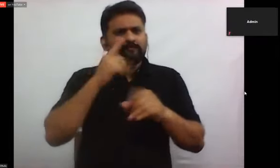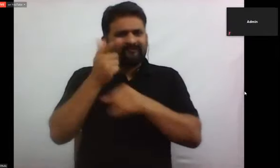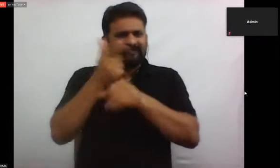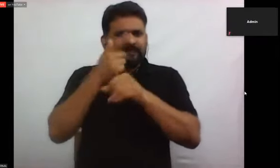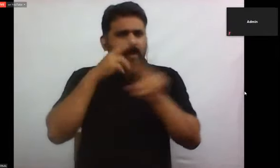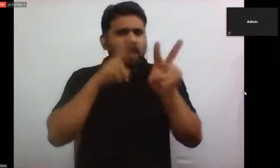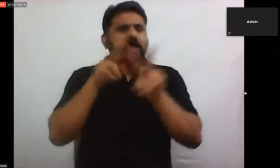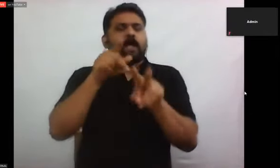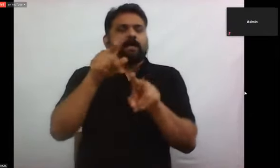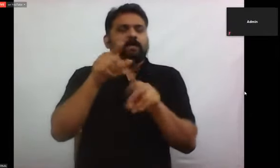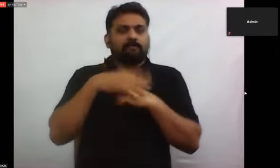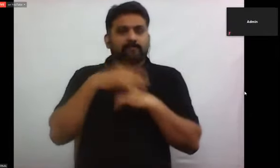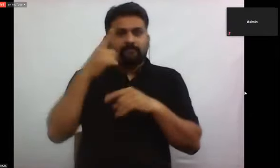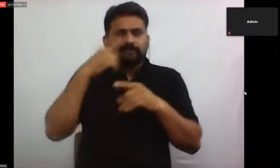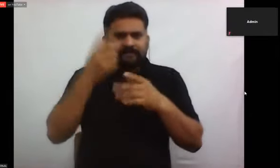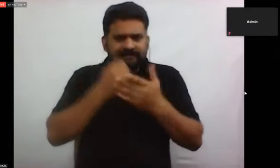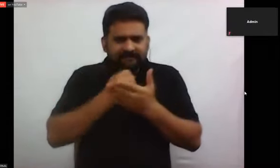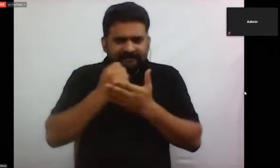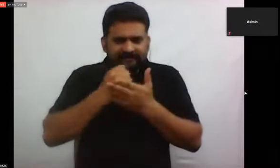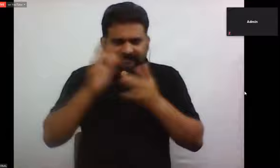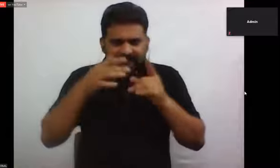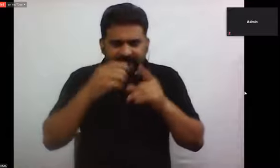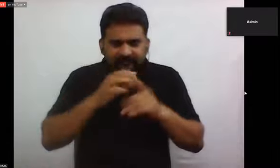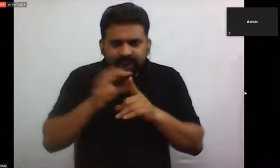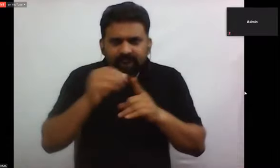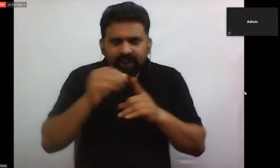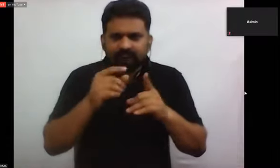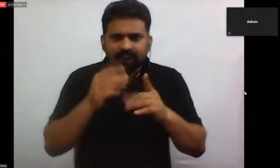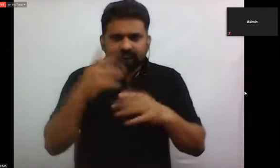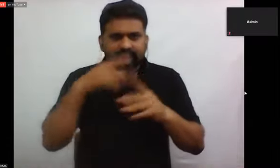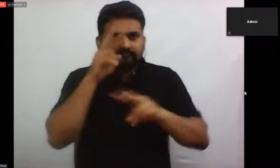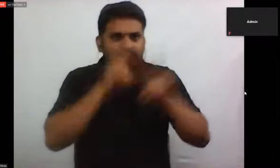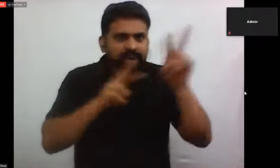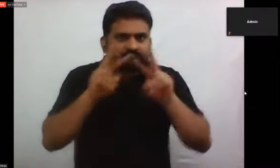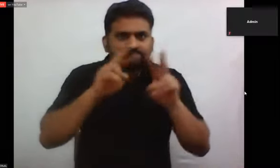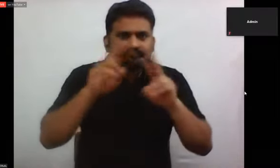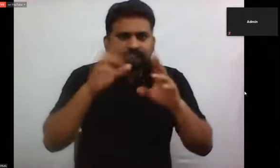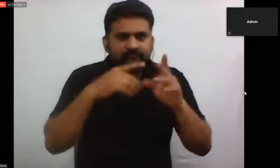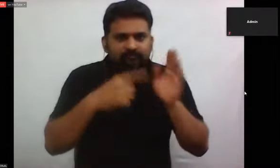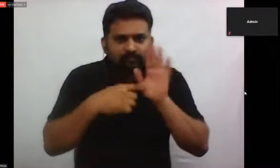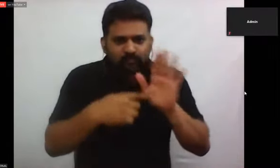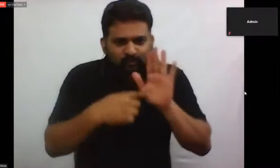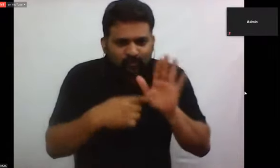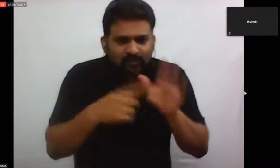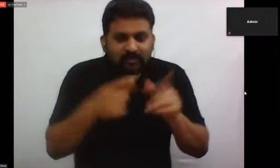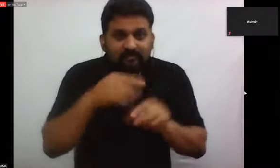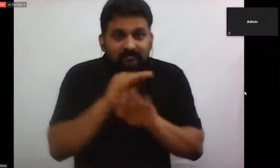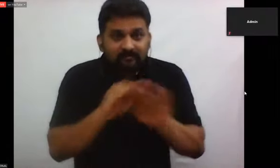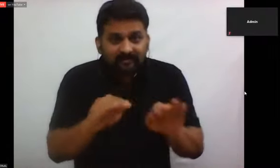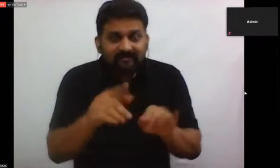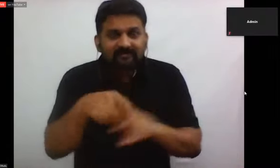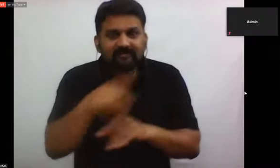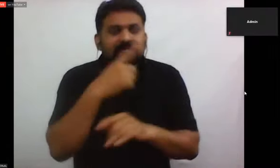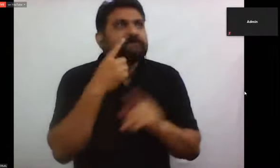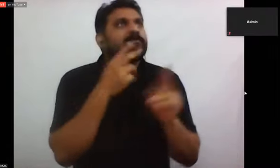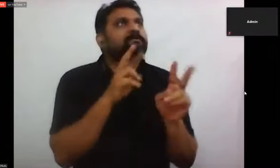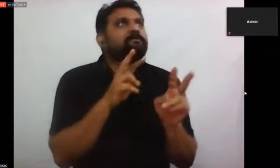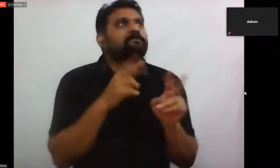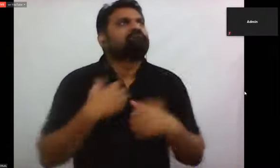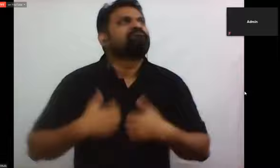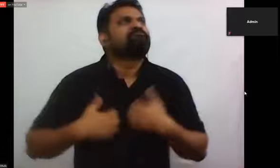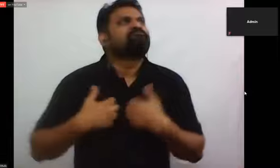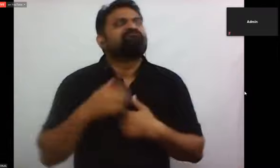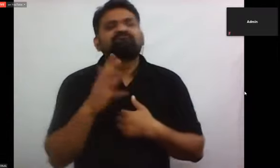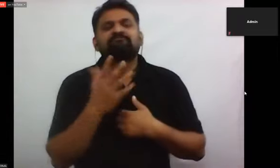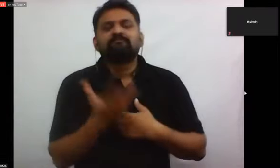where we were trying to show something visually, a toy to the child, but the child was not showing interest, but